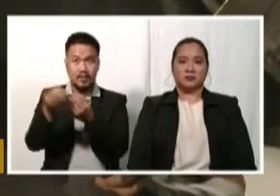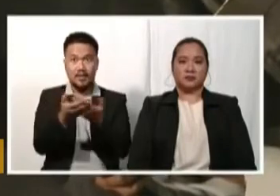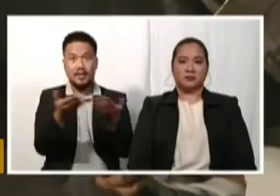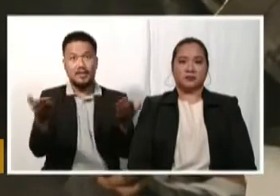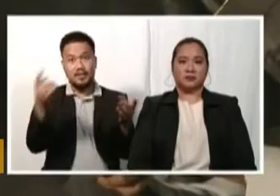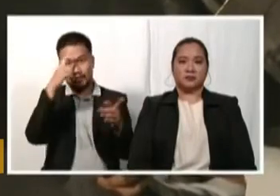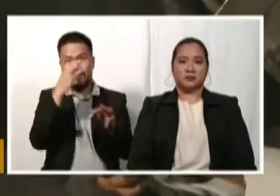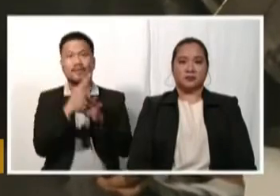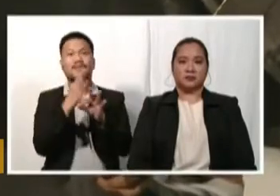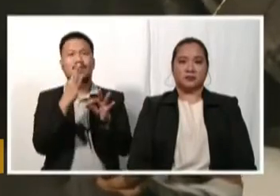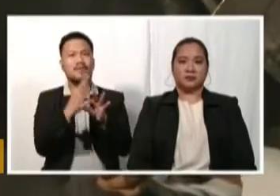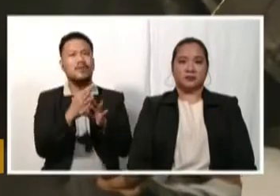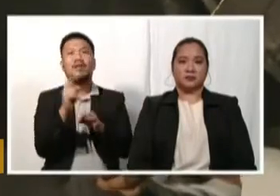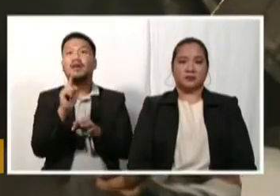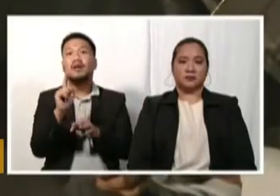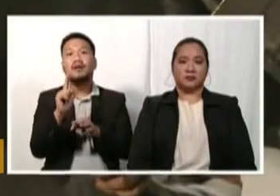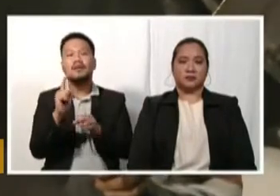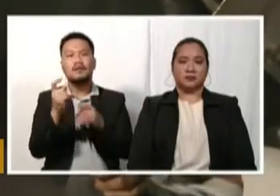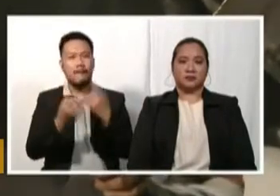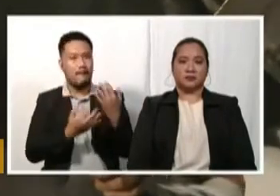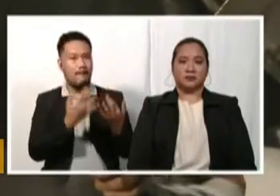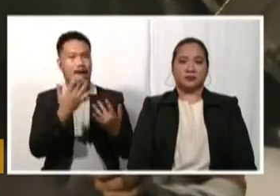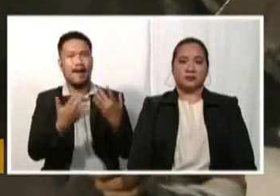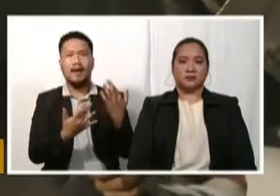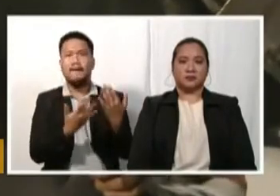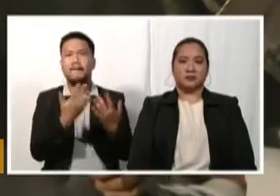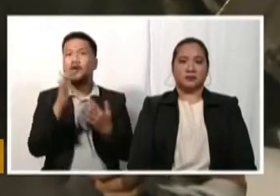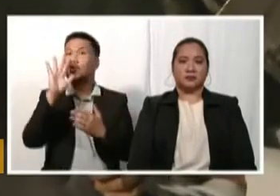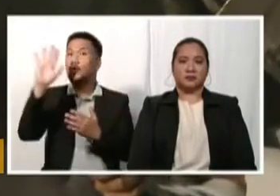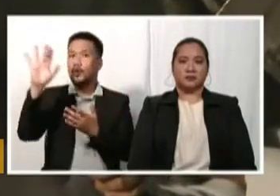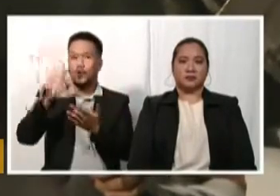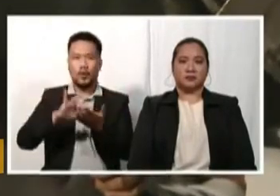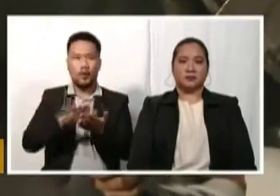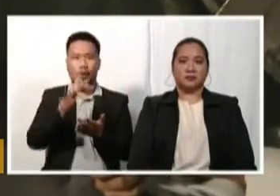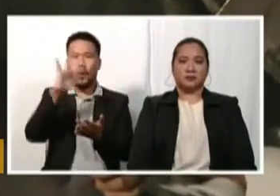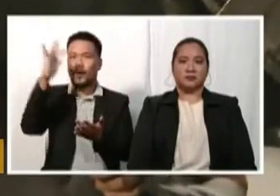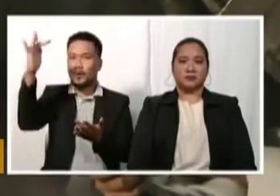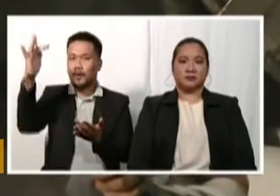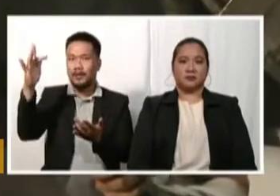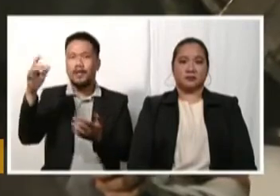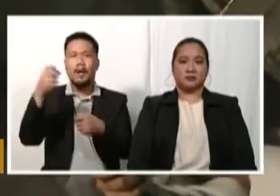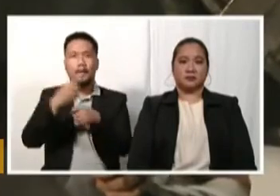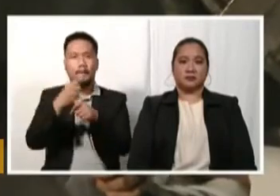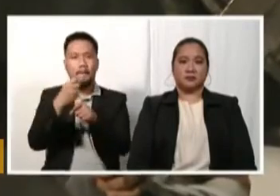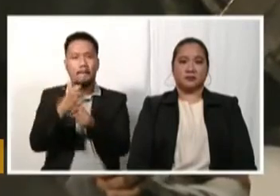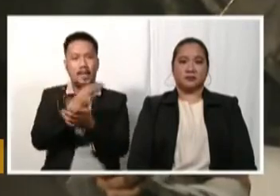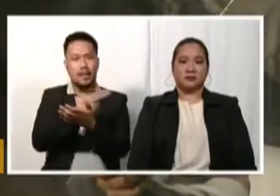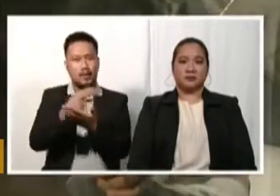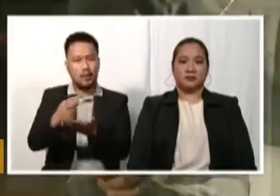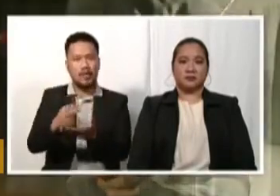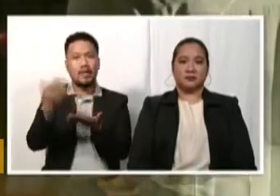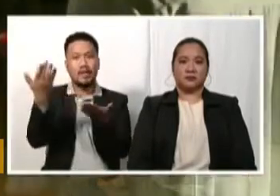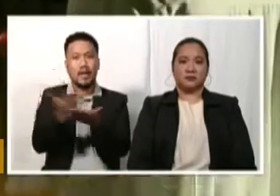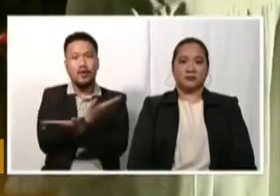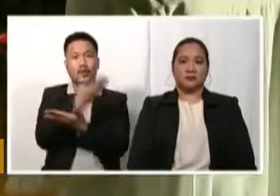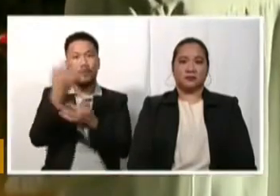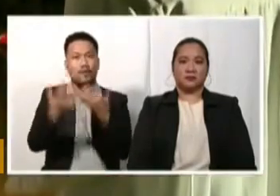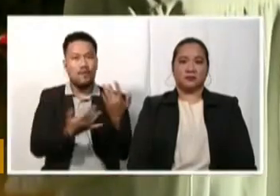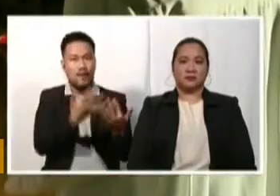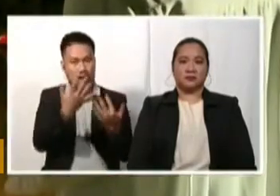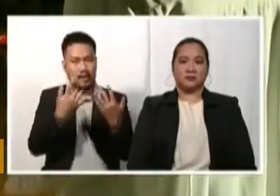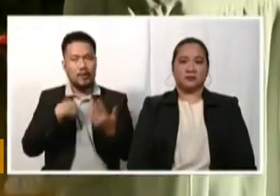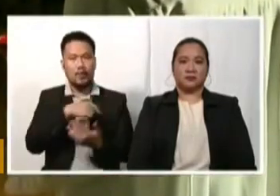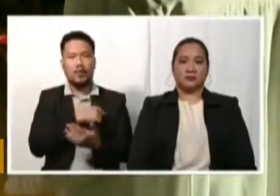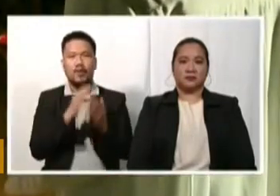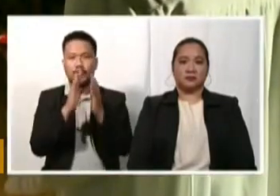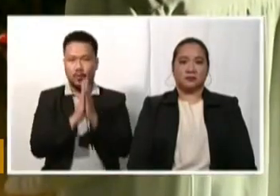faithful the fire of Your glory, sanctify this new fire, we pray, and grant that by